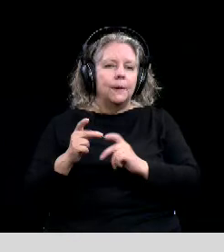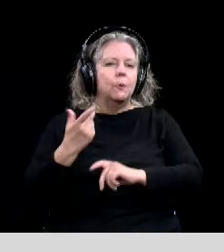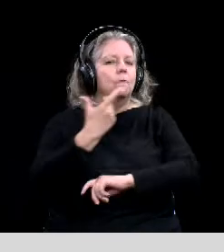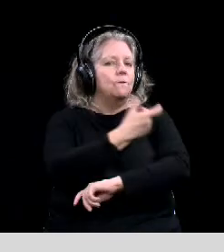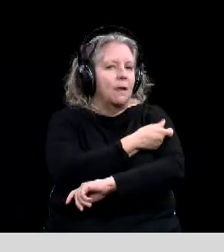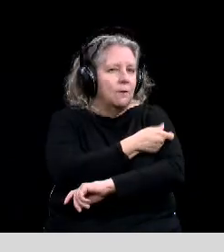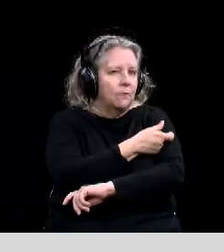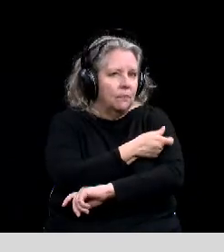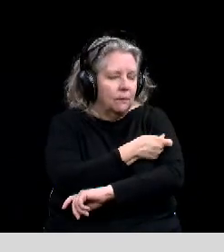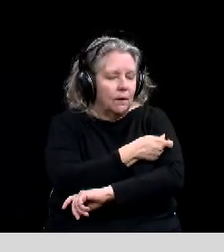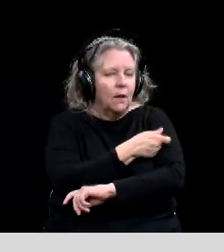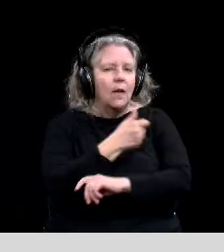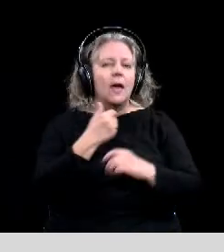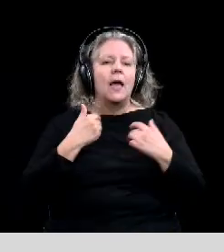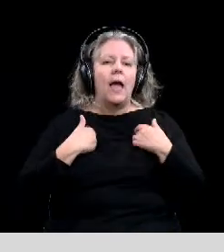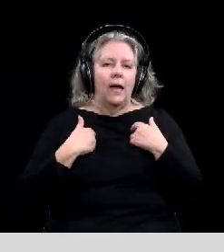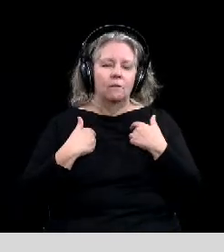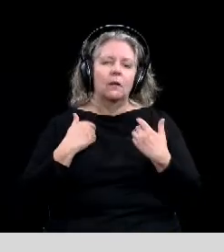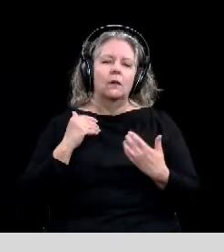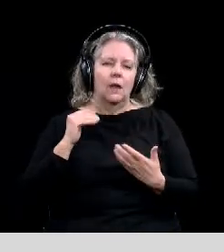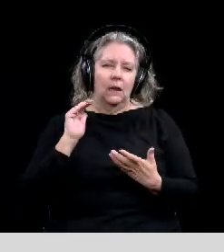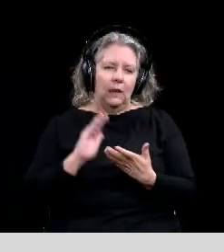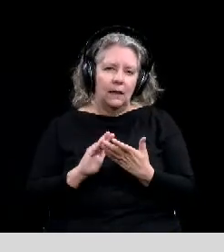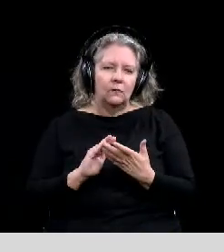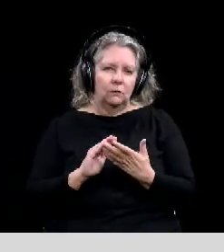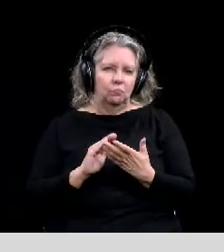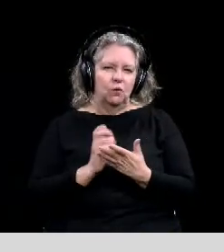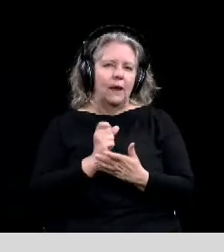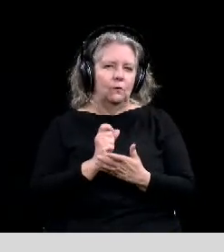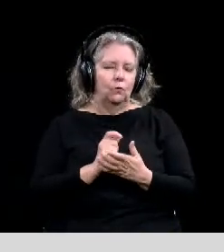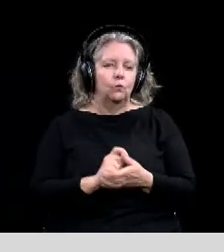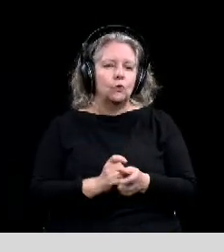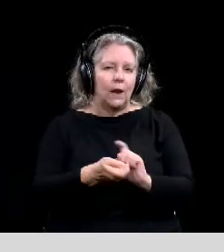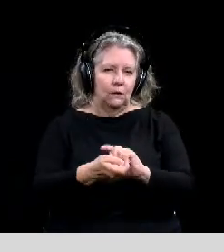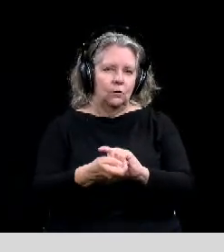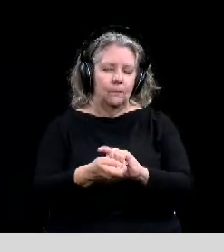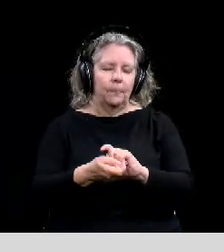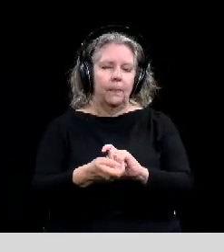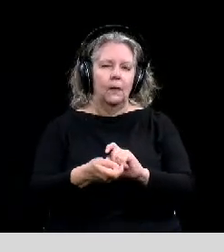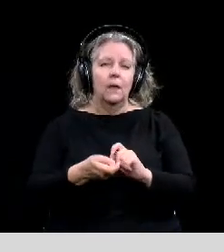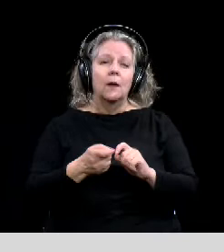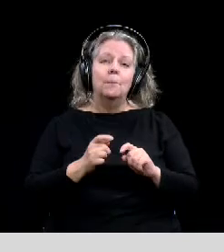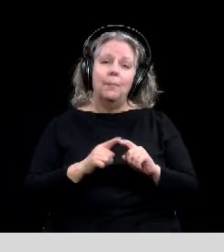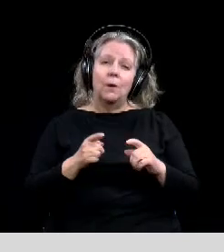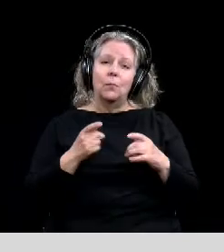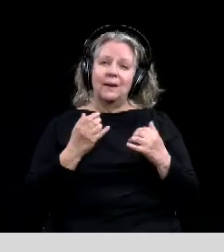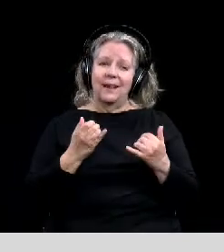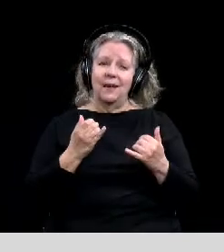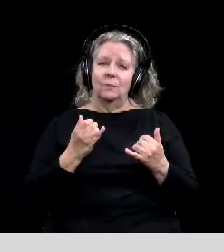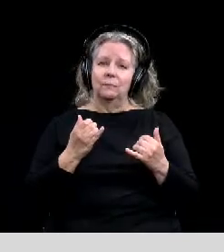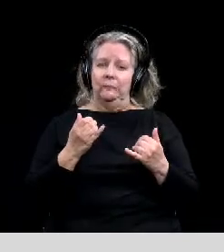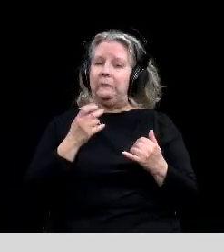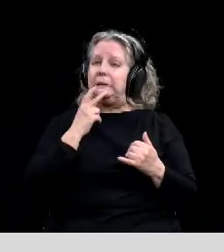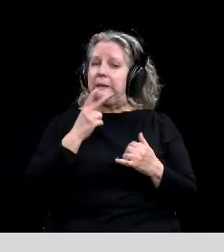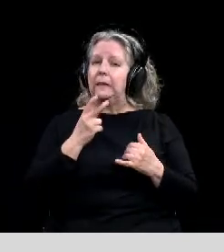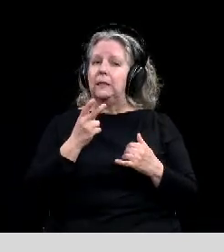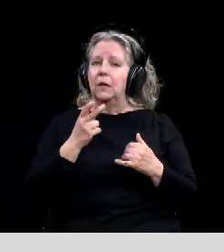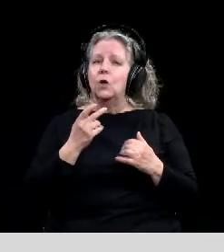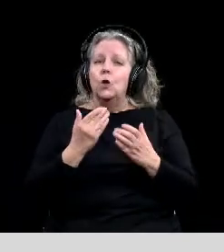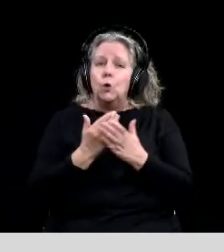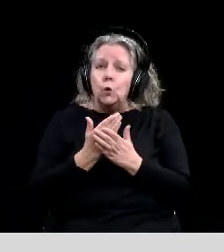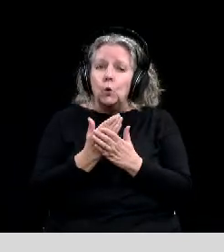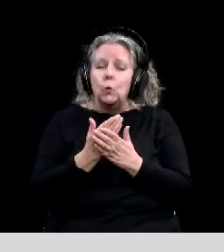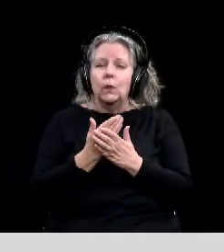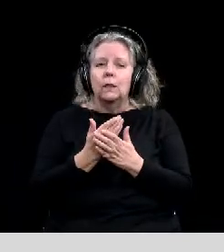some emerging variants that are concerning. Well, it's because we're seeing so many people across the globe